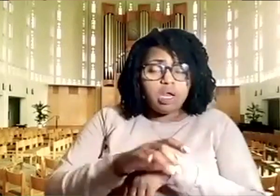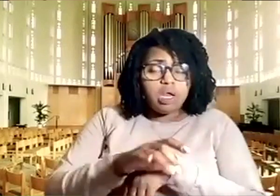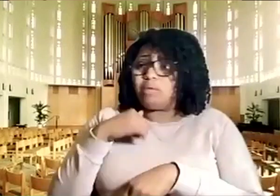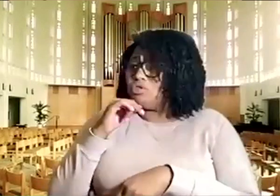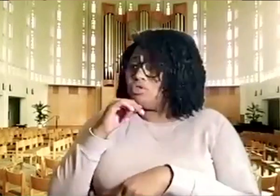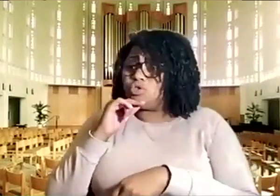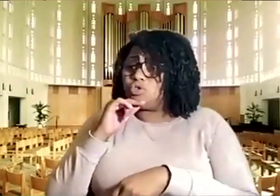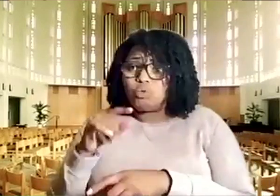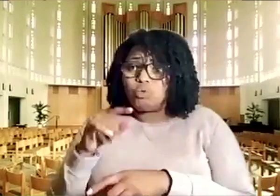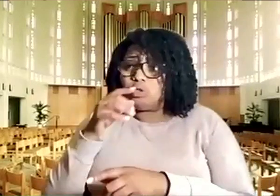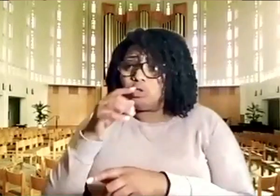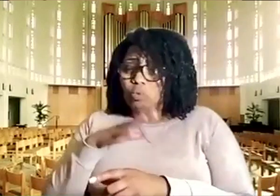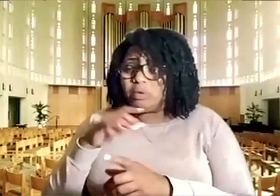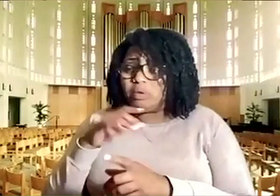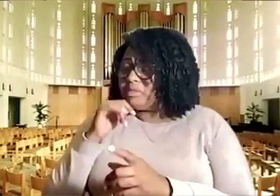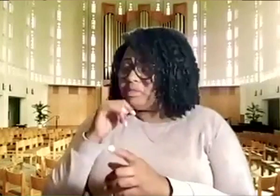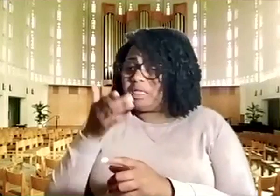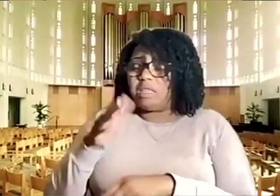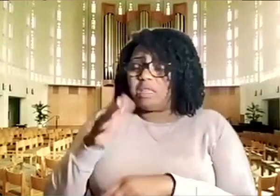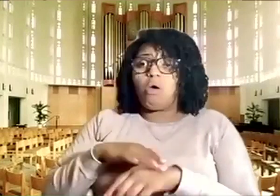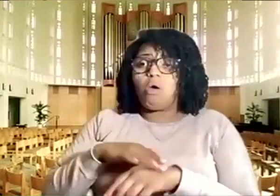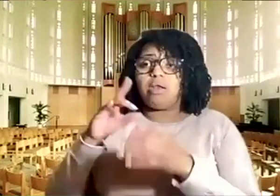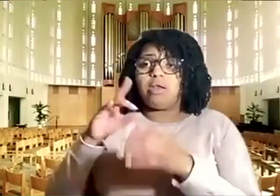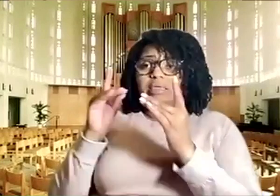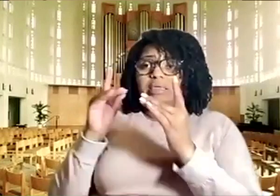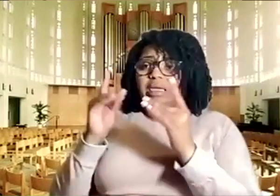swiping right and found David.